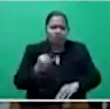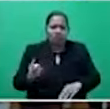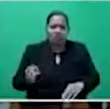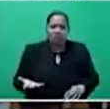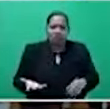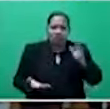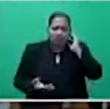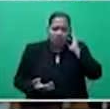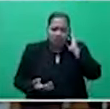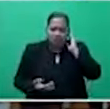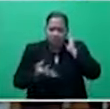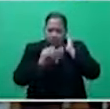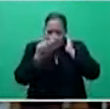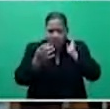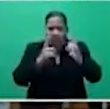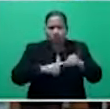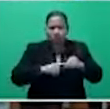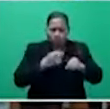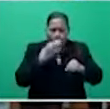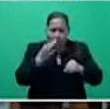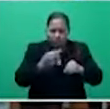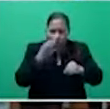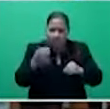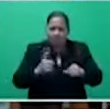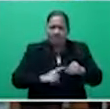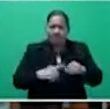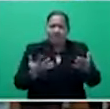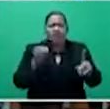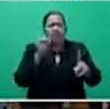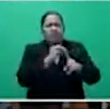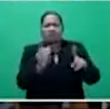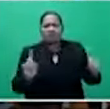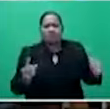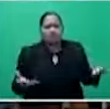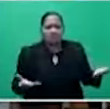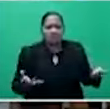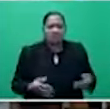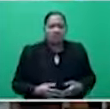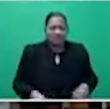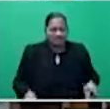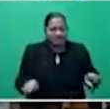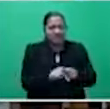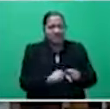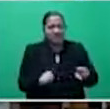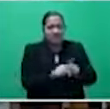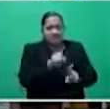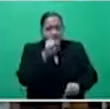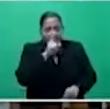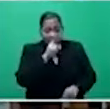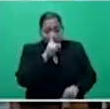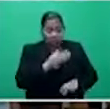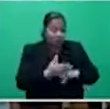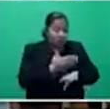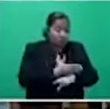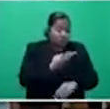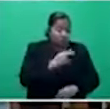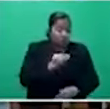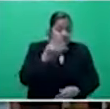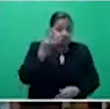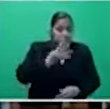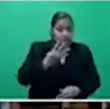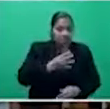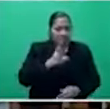that question continuously. What is the objective? You see, these are the same people. Before 2014, they